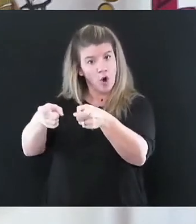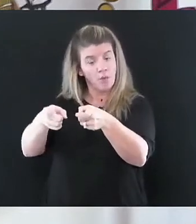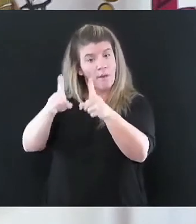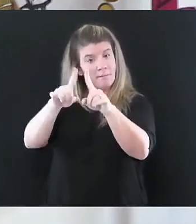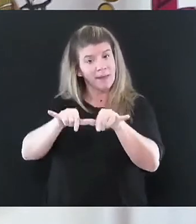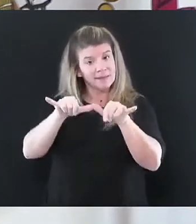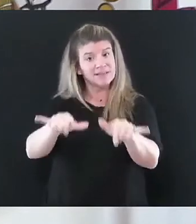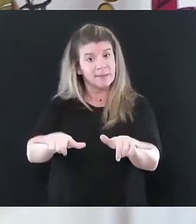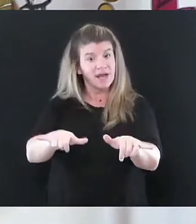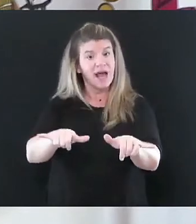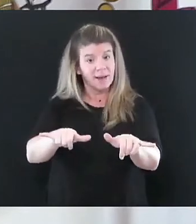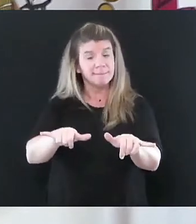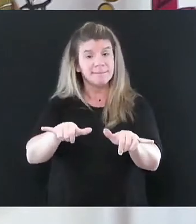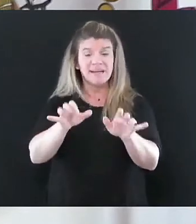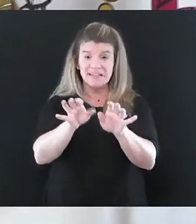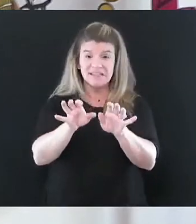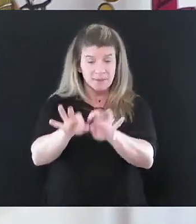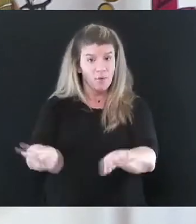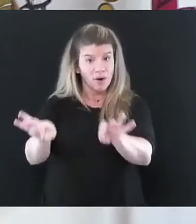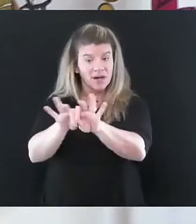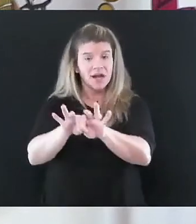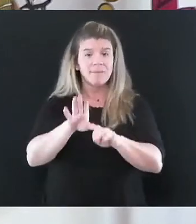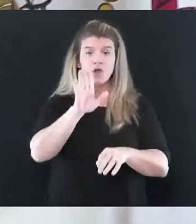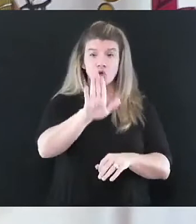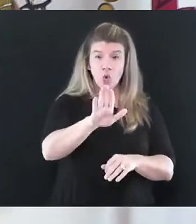question, I